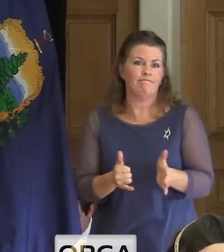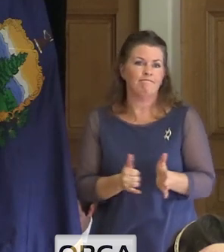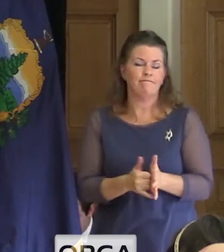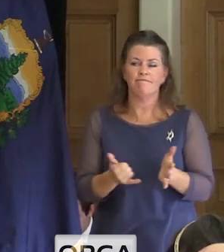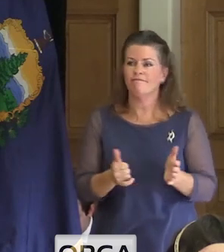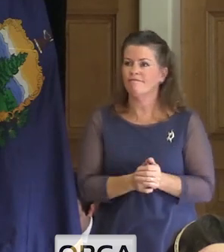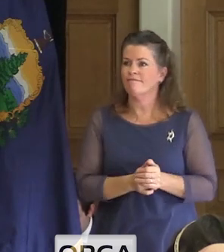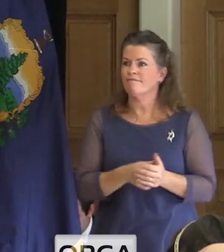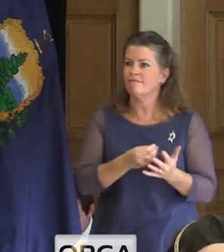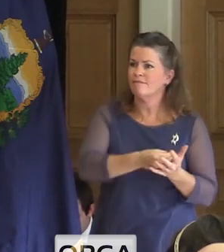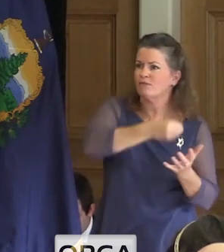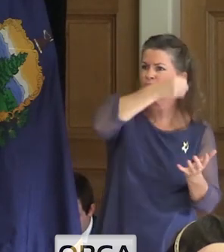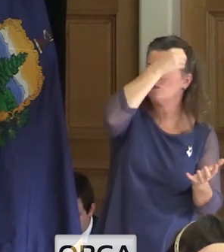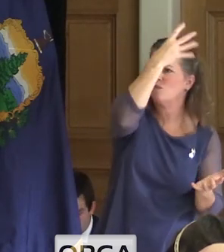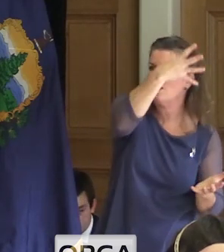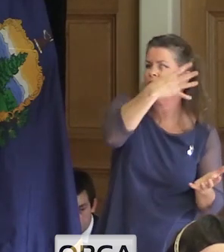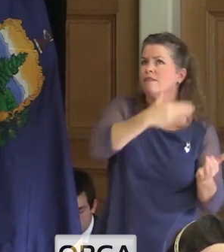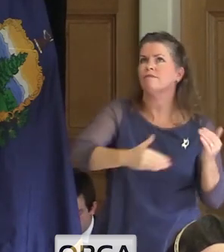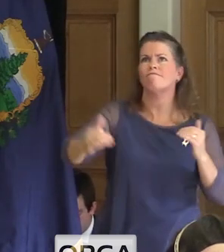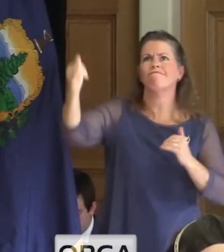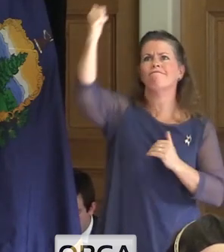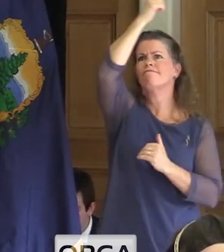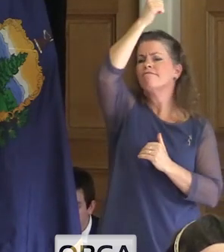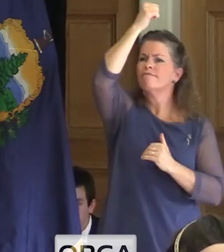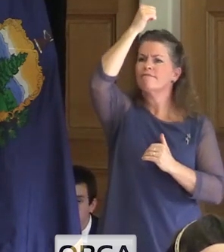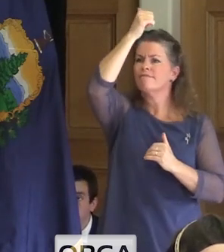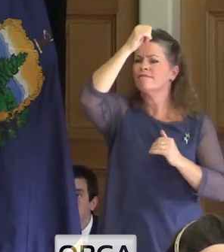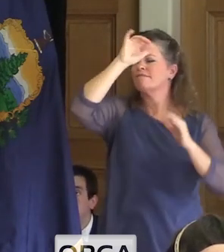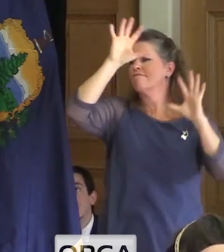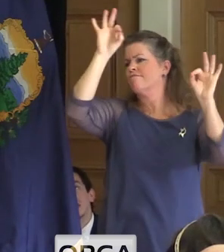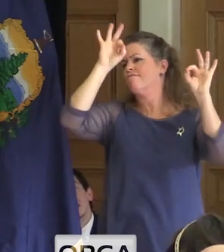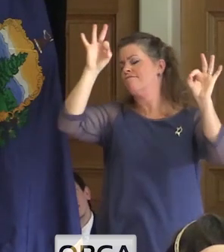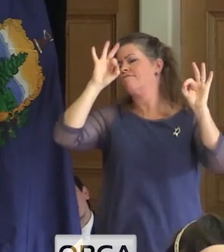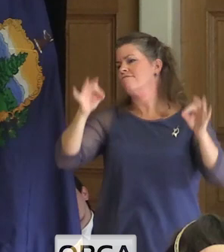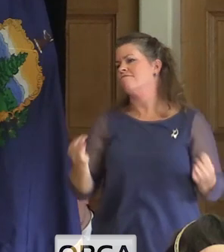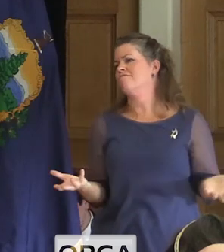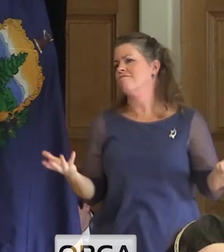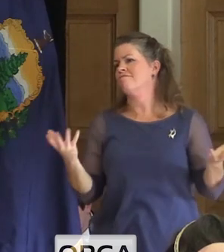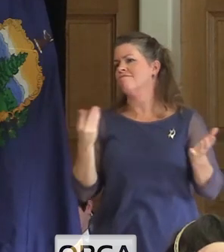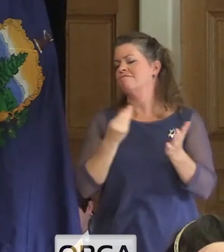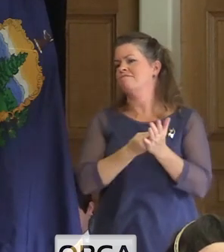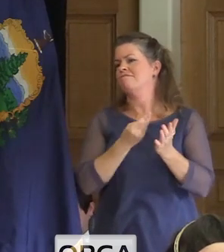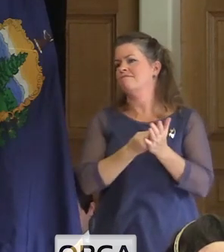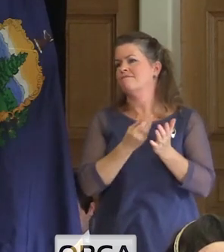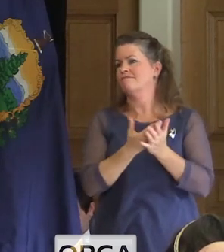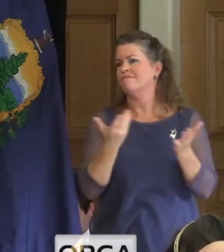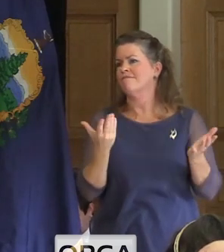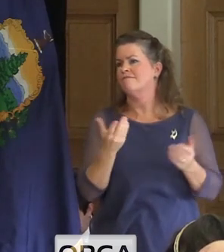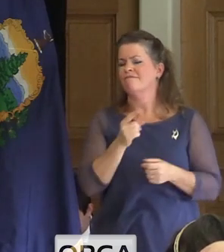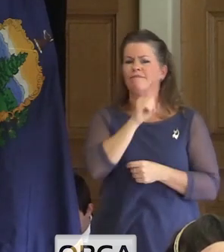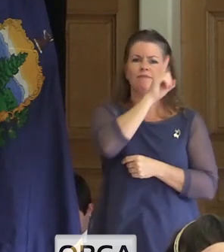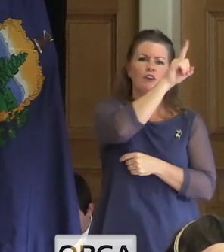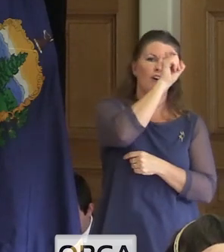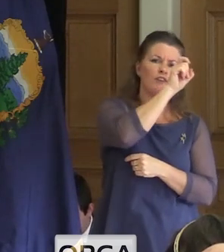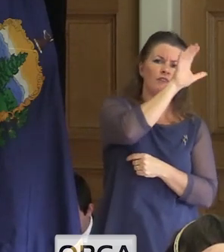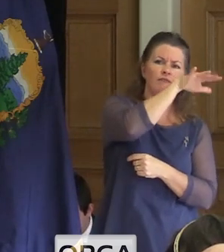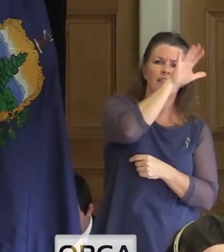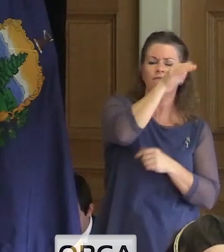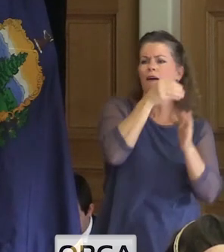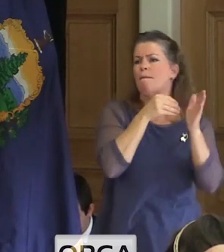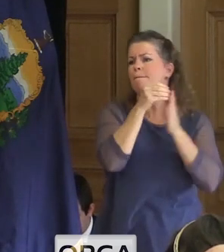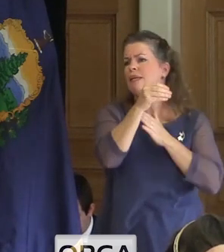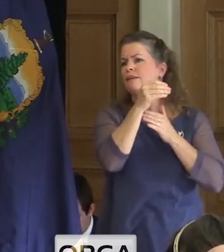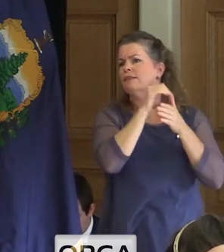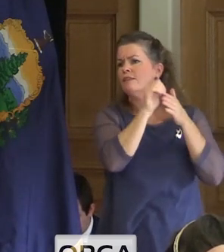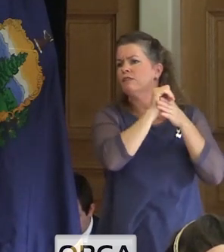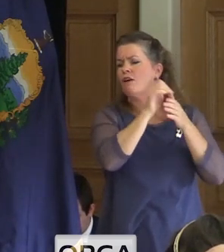and wealth inequality, when the people on top are doing unbelievably well, you know, Jeff Bezos now worth $155 billion. You